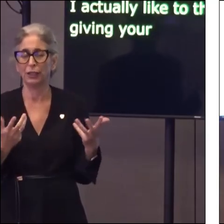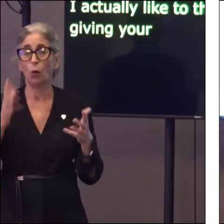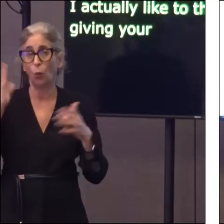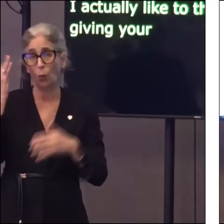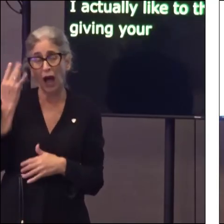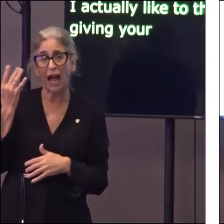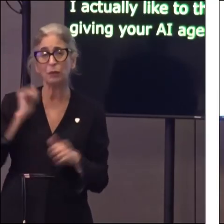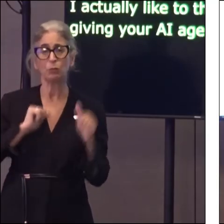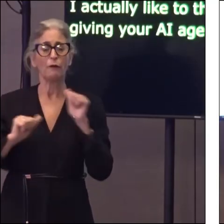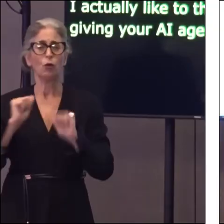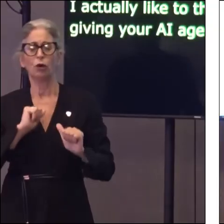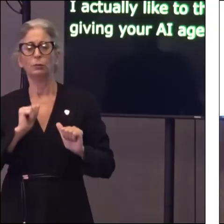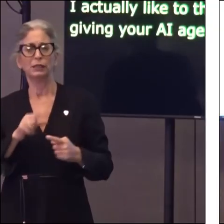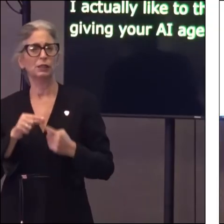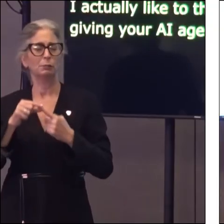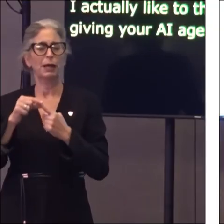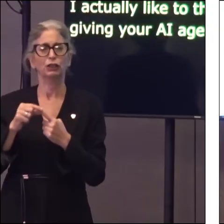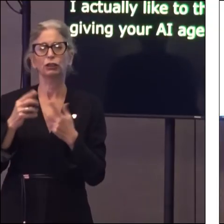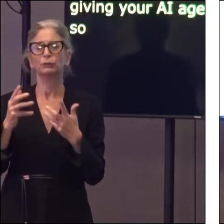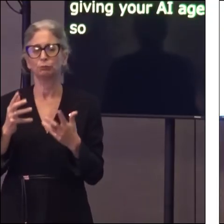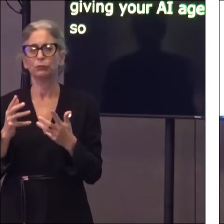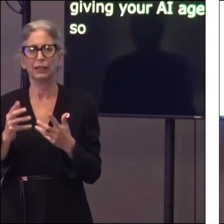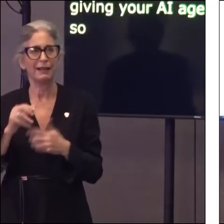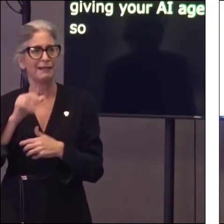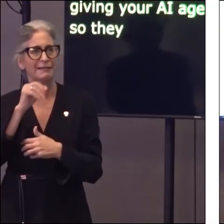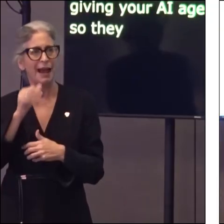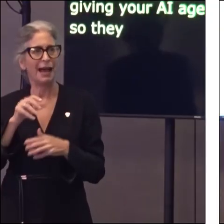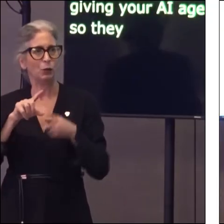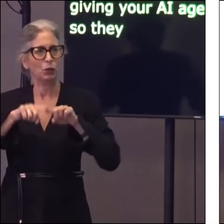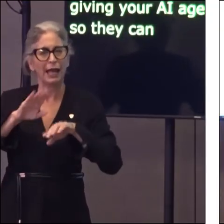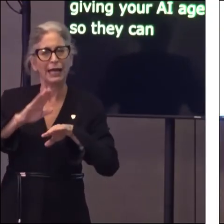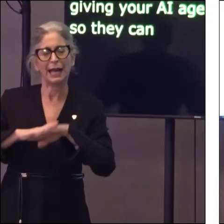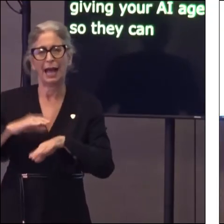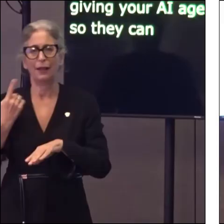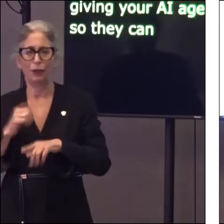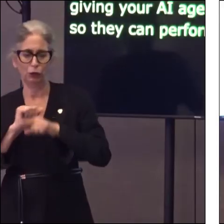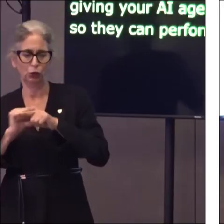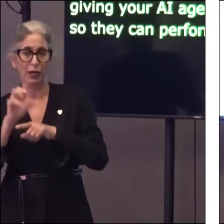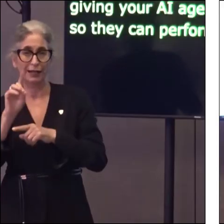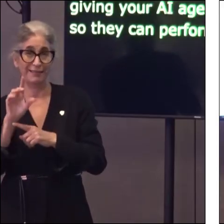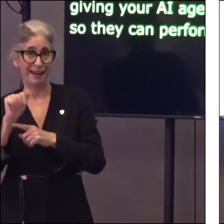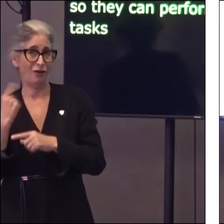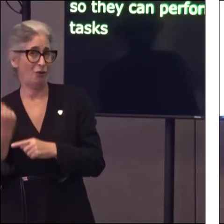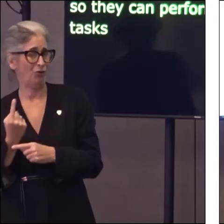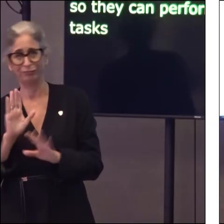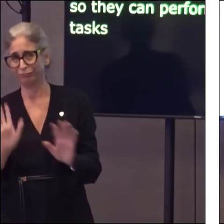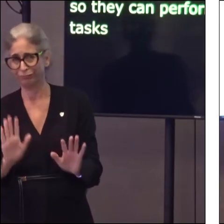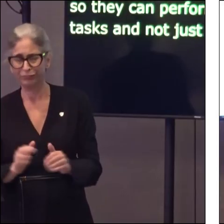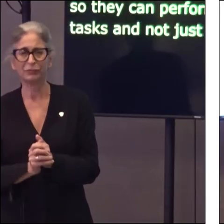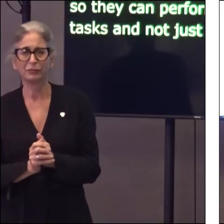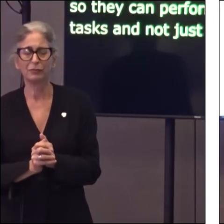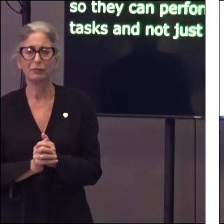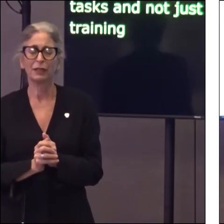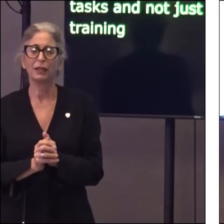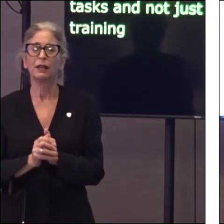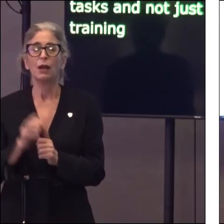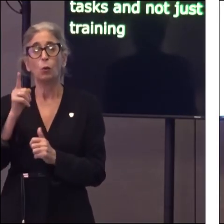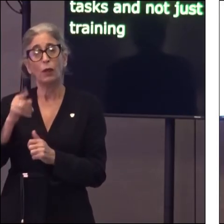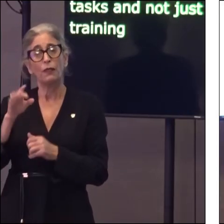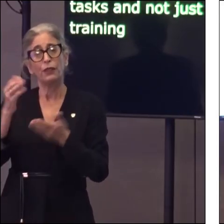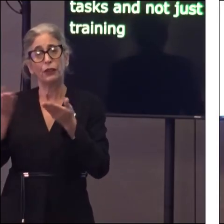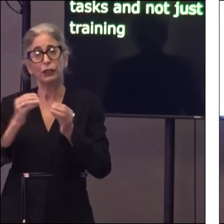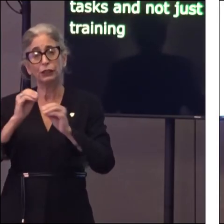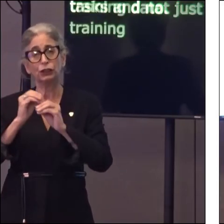perform specialized tasks and not just rely on their training data. And with the Axe MCP